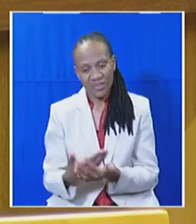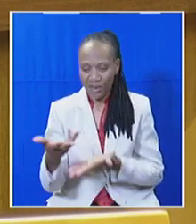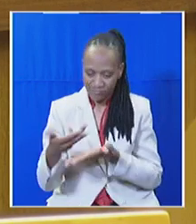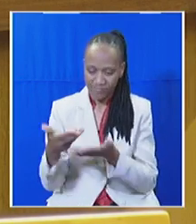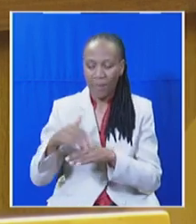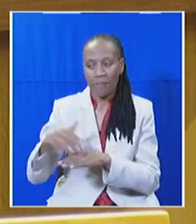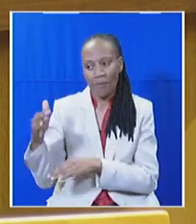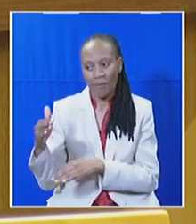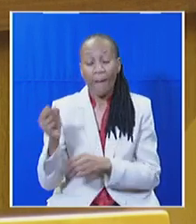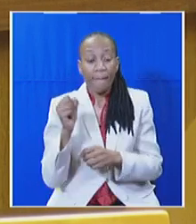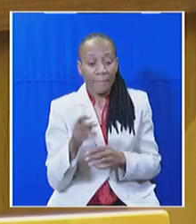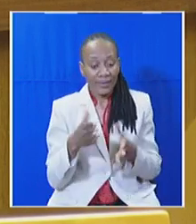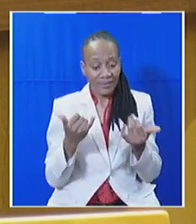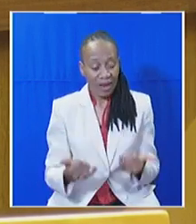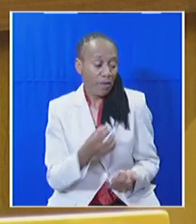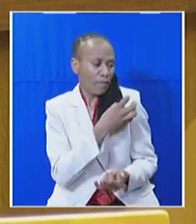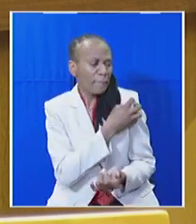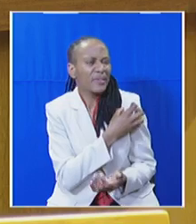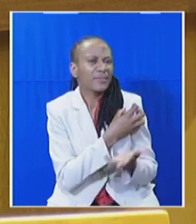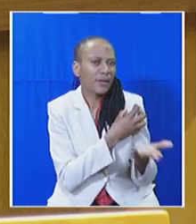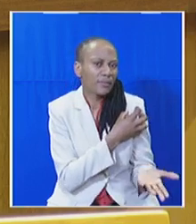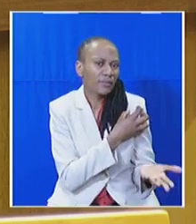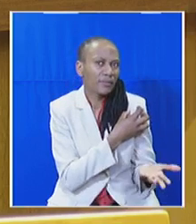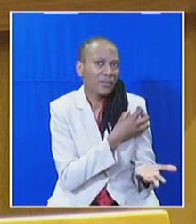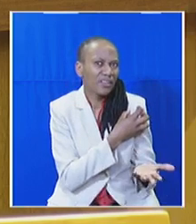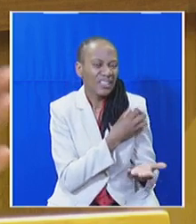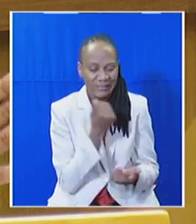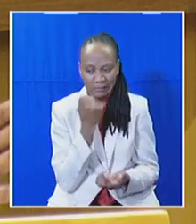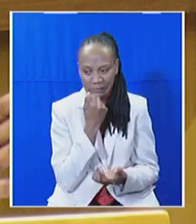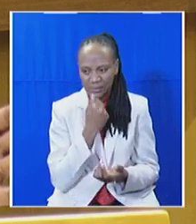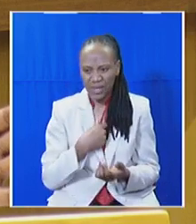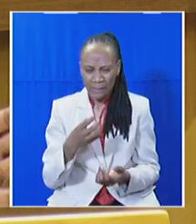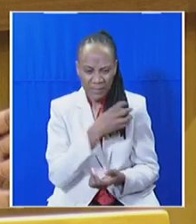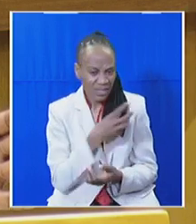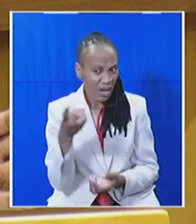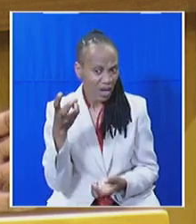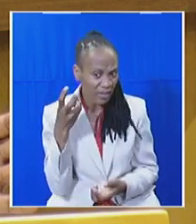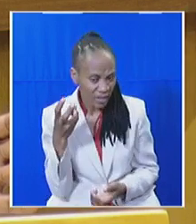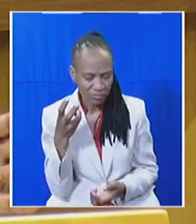But with regard to the minister, unfortunately, I didn't hear the minister. It's the first time I hear.